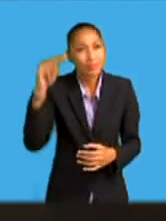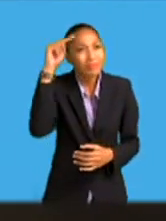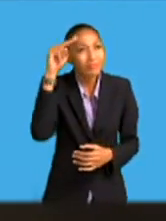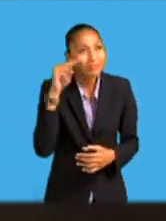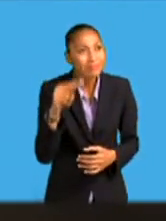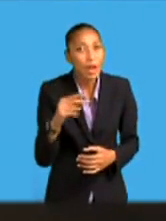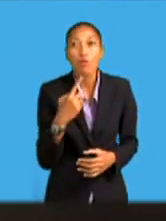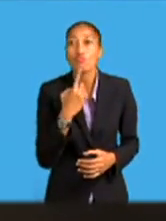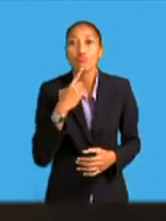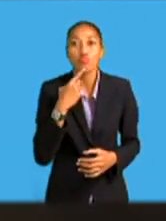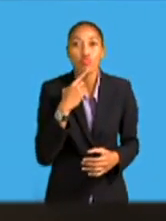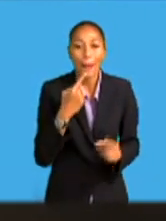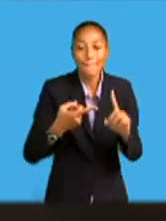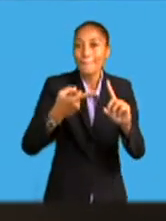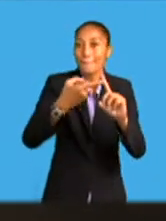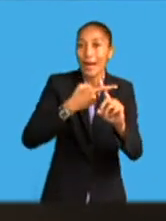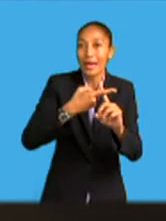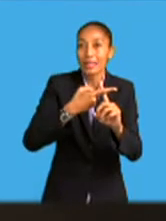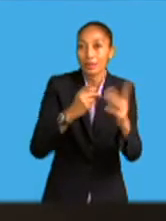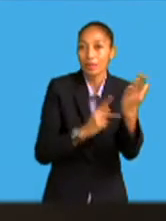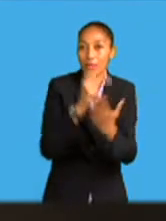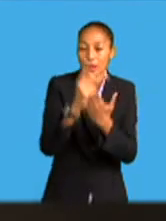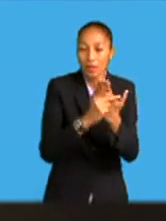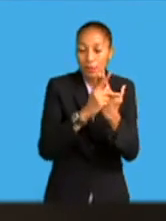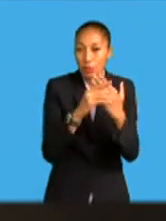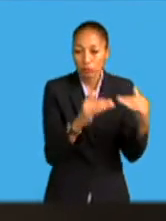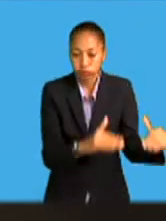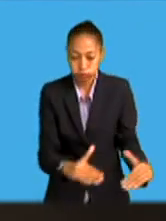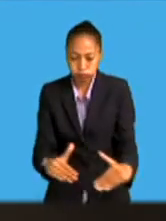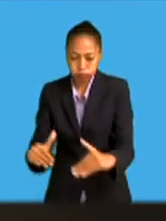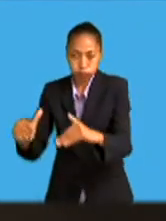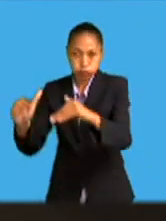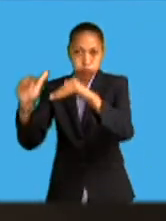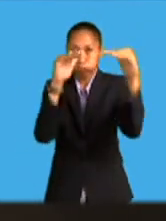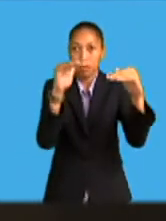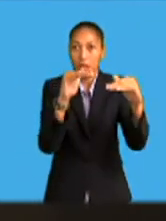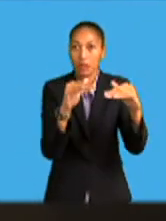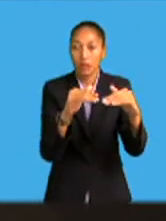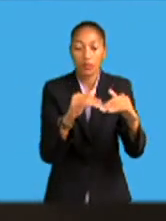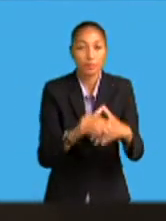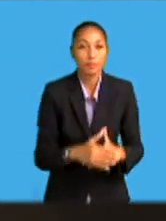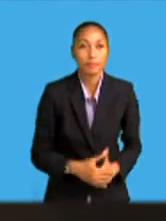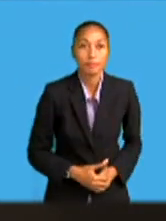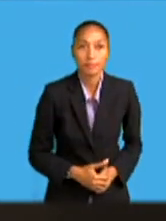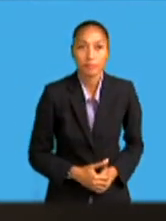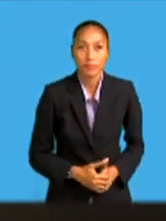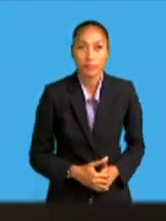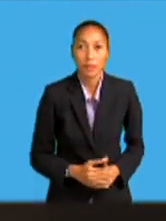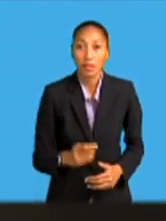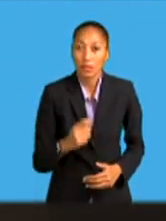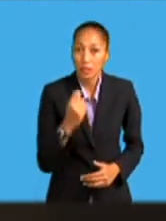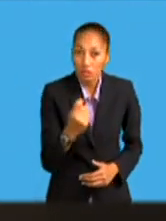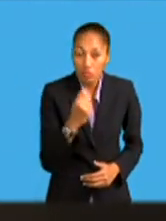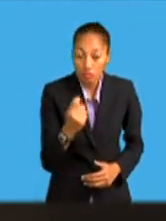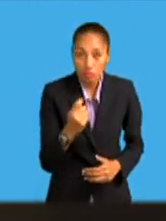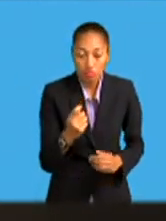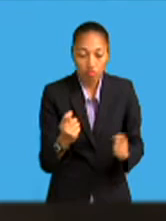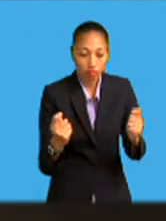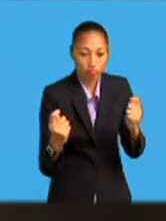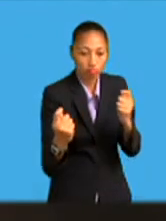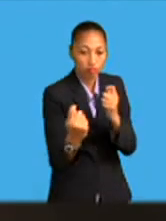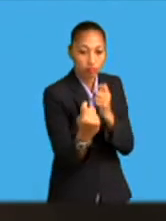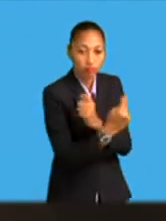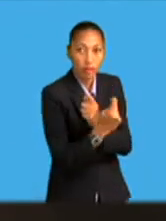program has progressed significantly, which will eventually transition